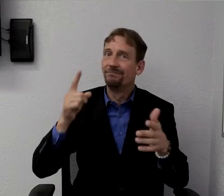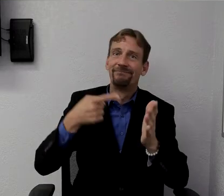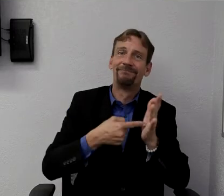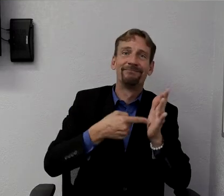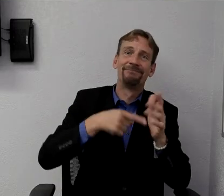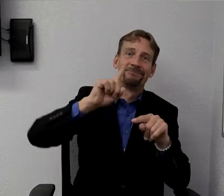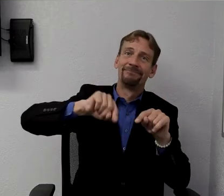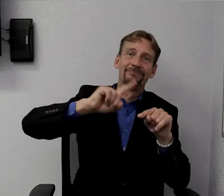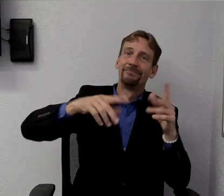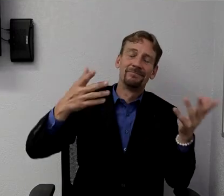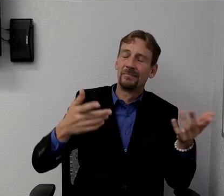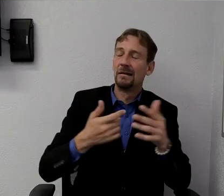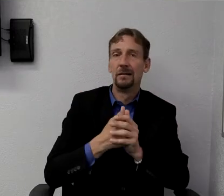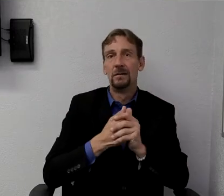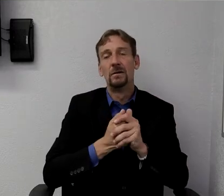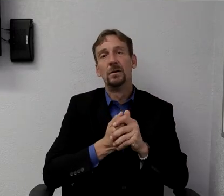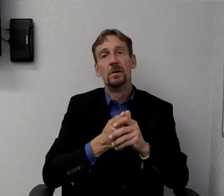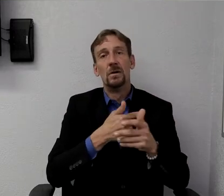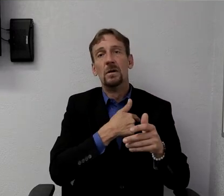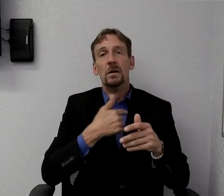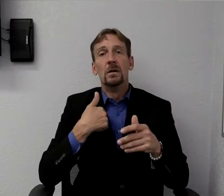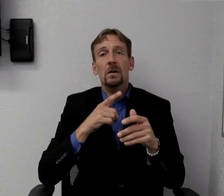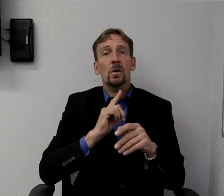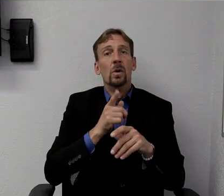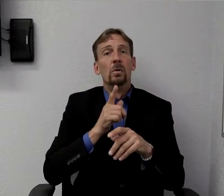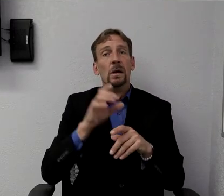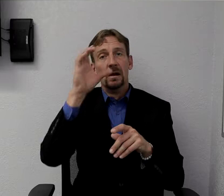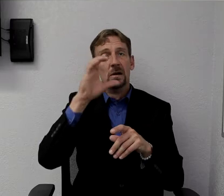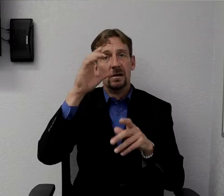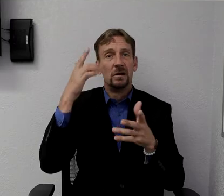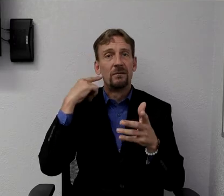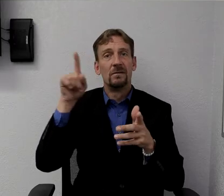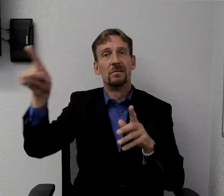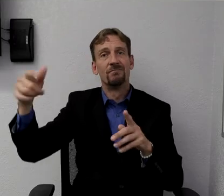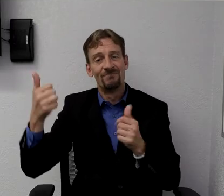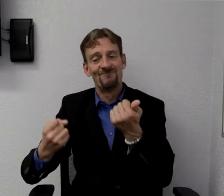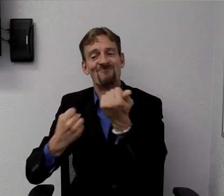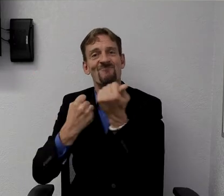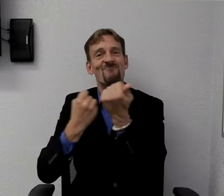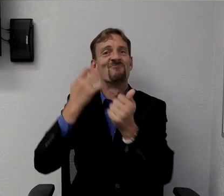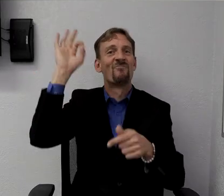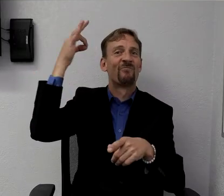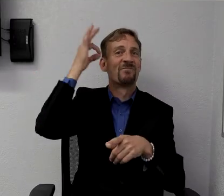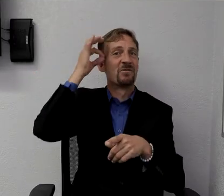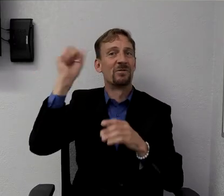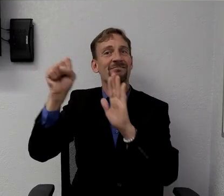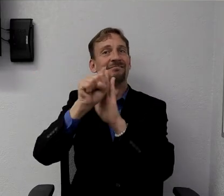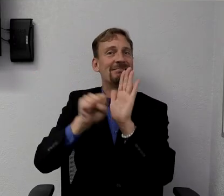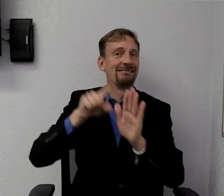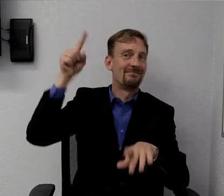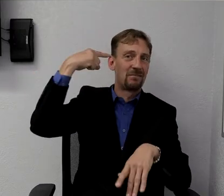really looking for the federal government and the state government to help procure ventilators for us. But as